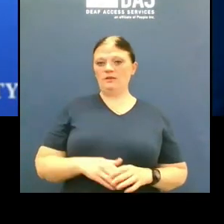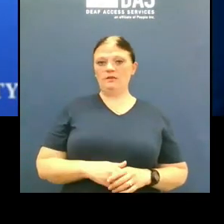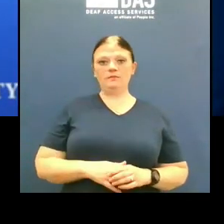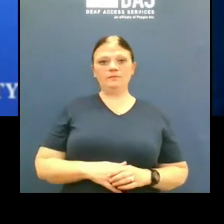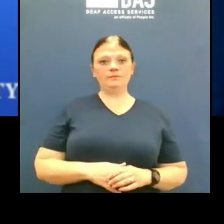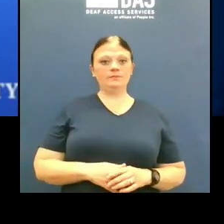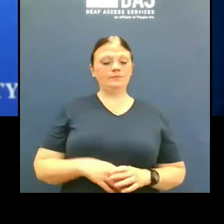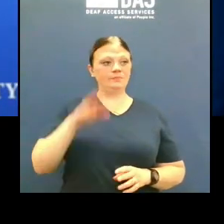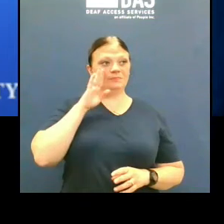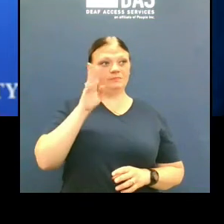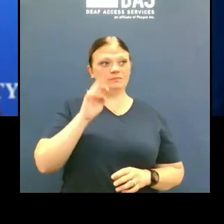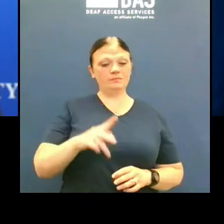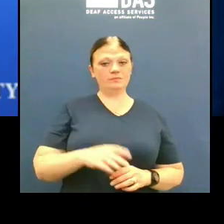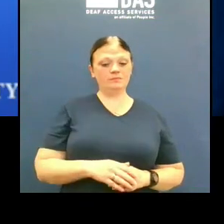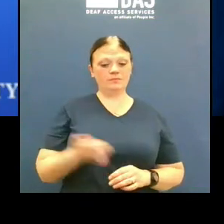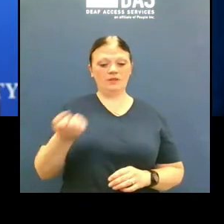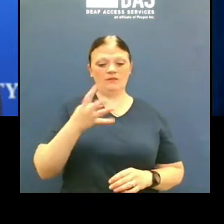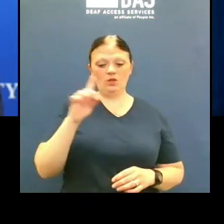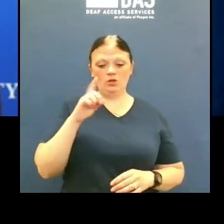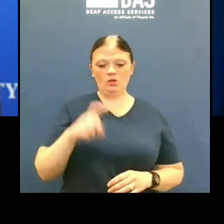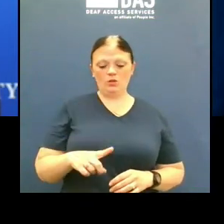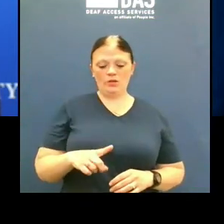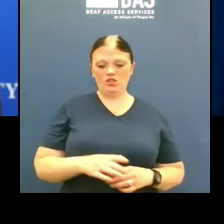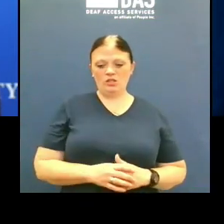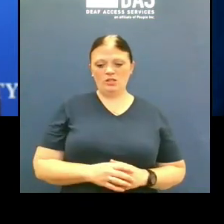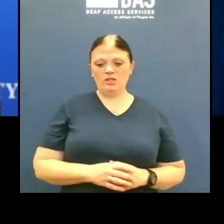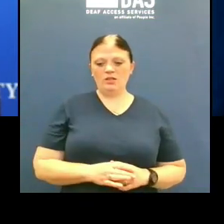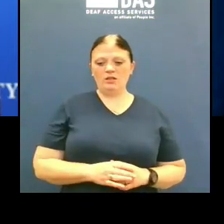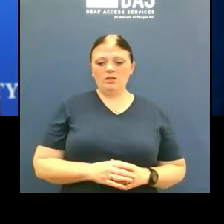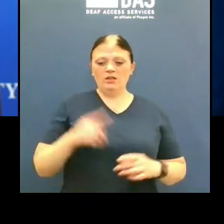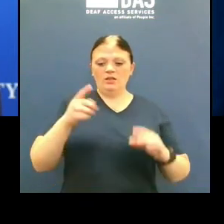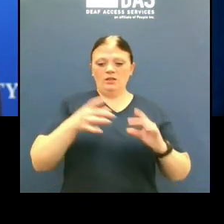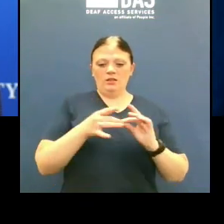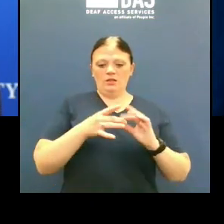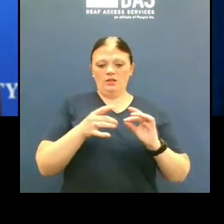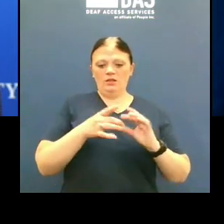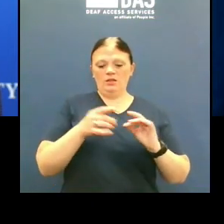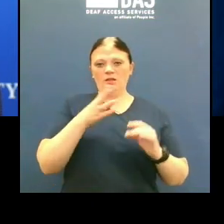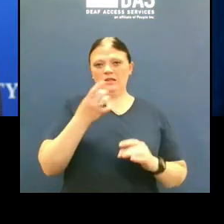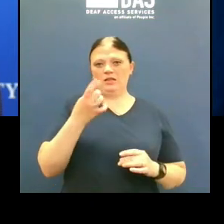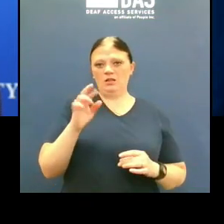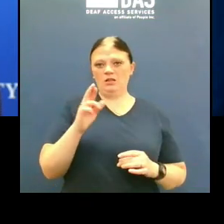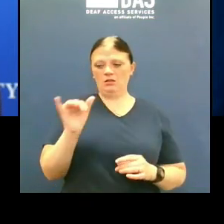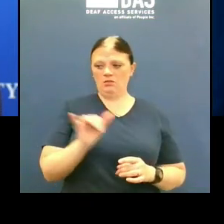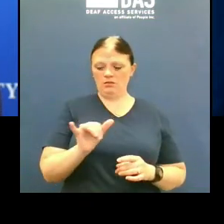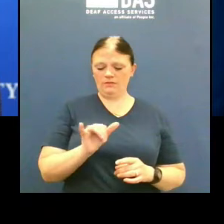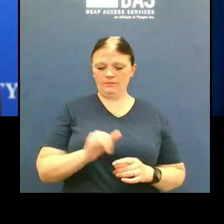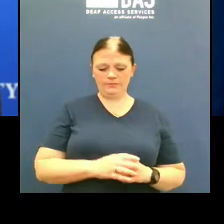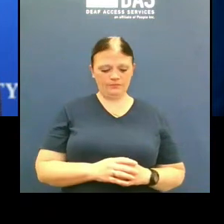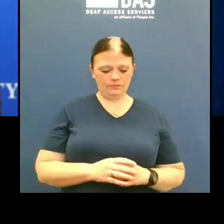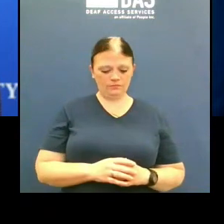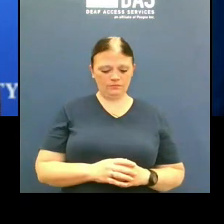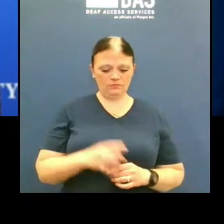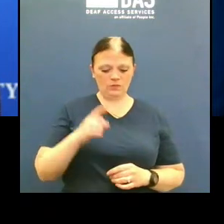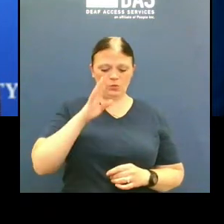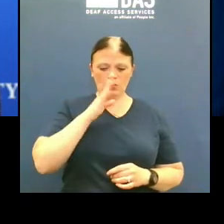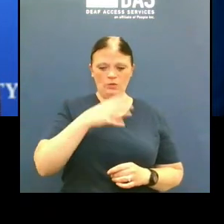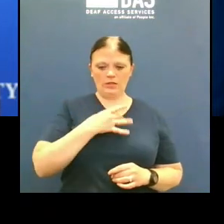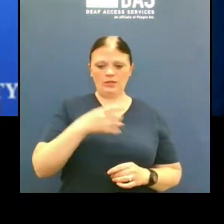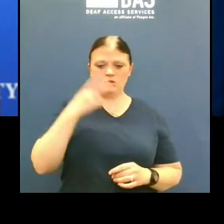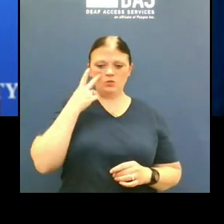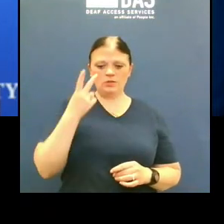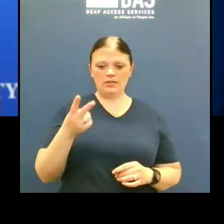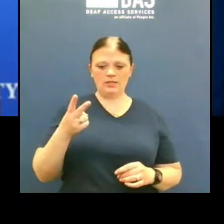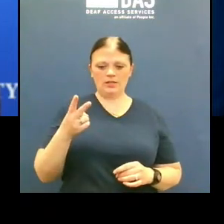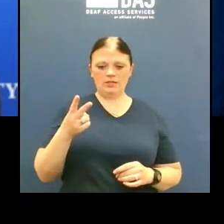Hi, Mark. Couple questions here. You mentioned, and the doctor also, that you would like to